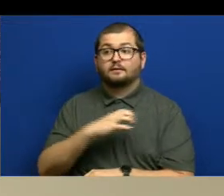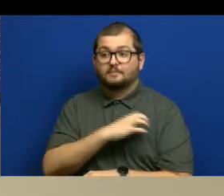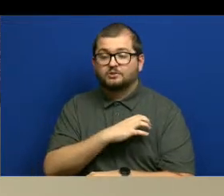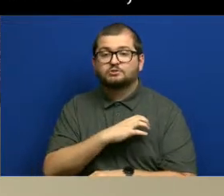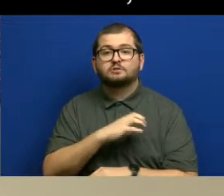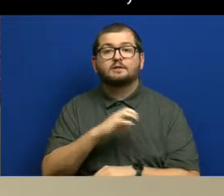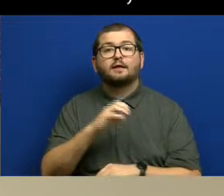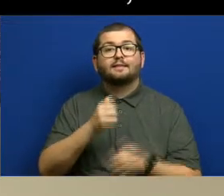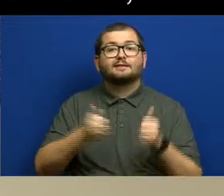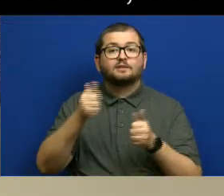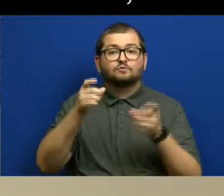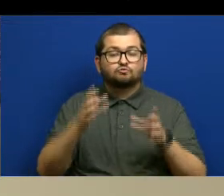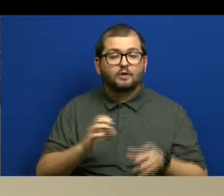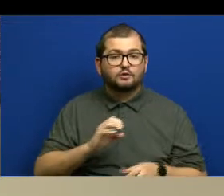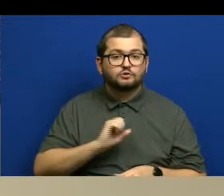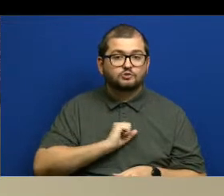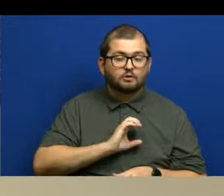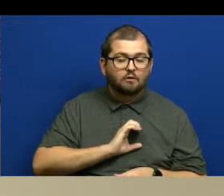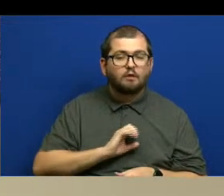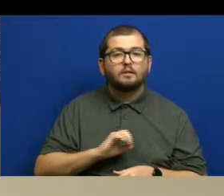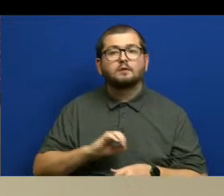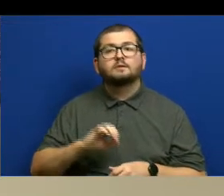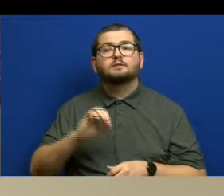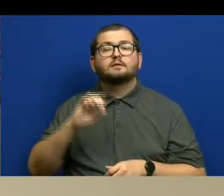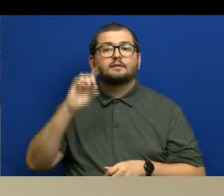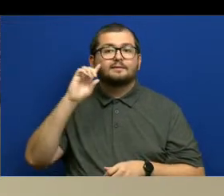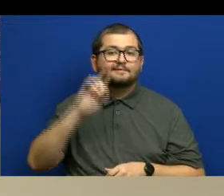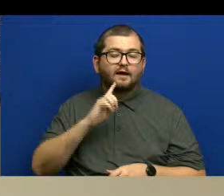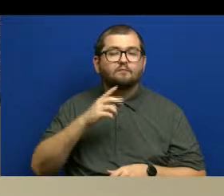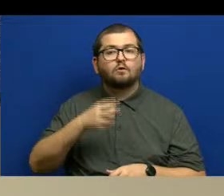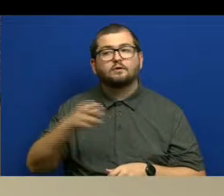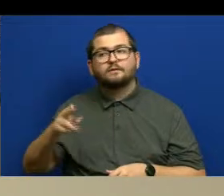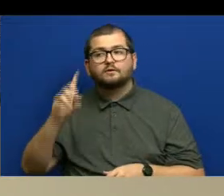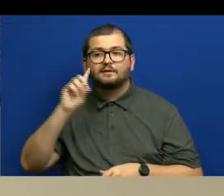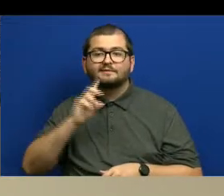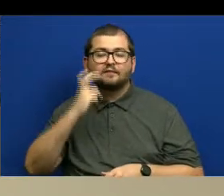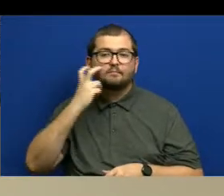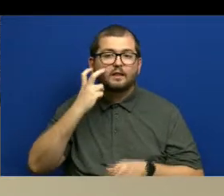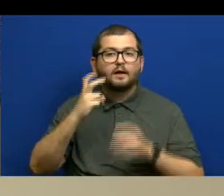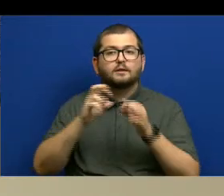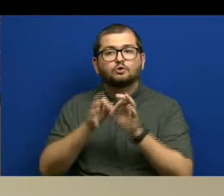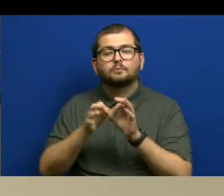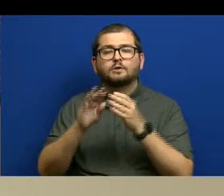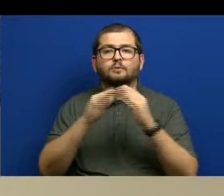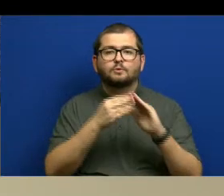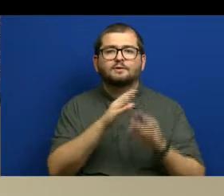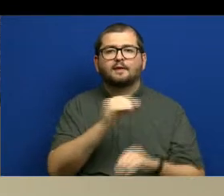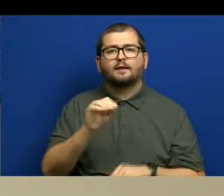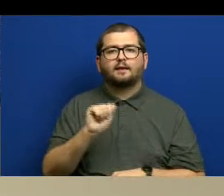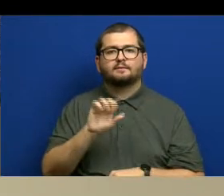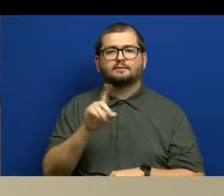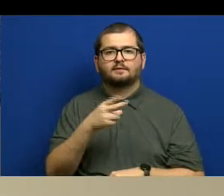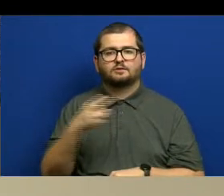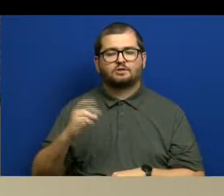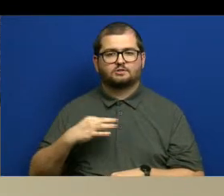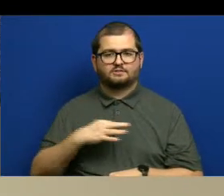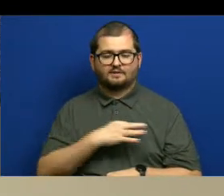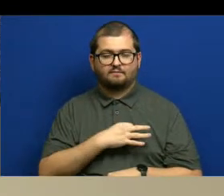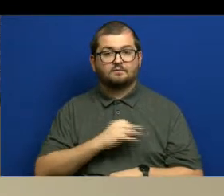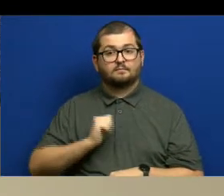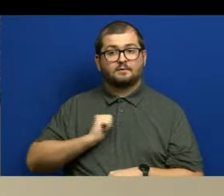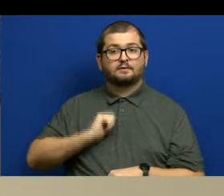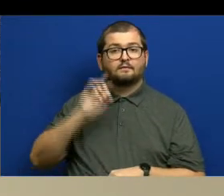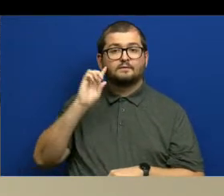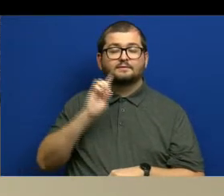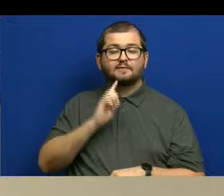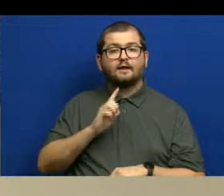director Collins, the deaf and hard of hearing, deafblind, and interpreter communities, and ACDHH staff. As a deaf community